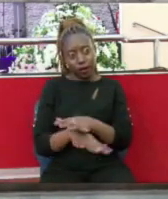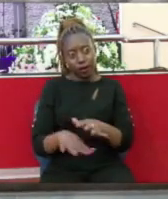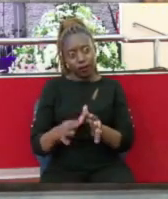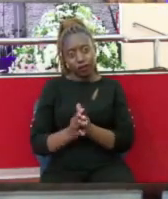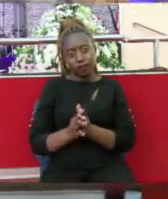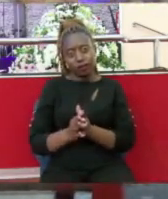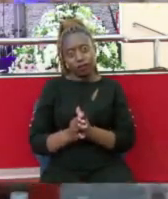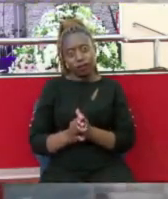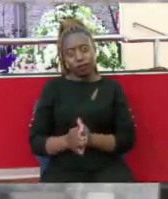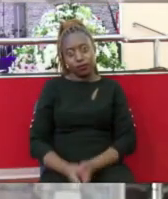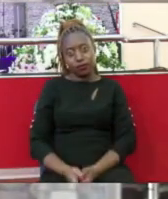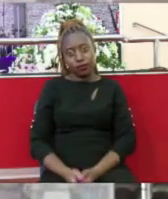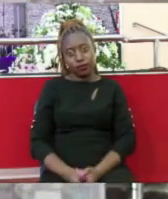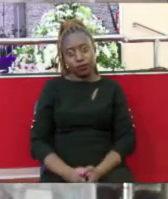kitu.